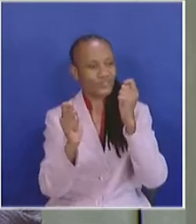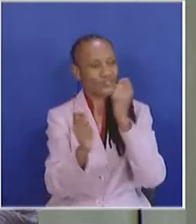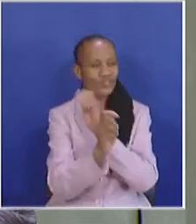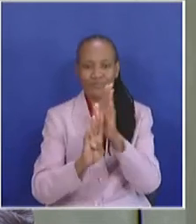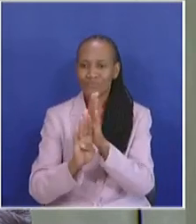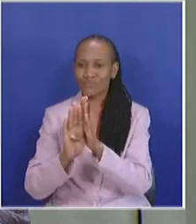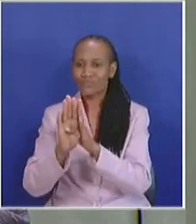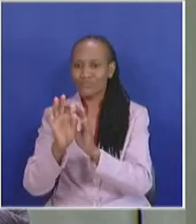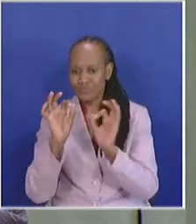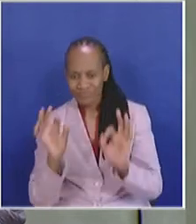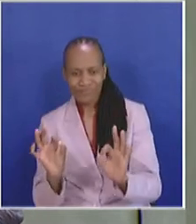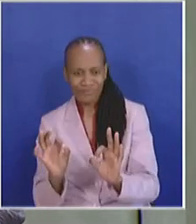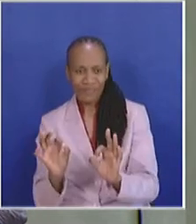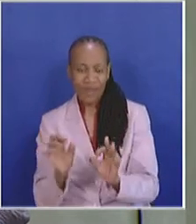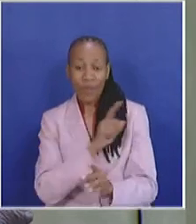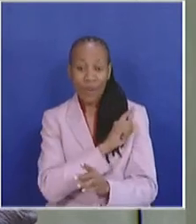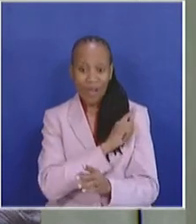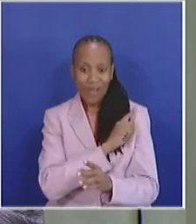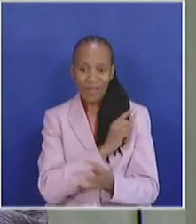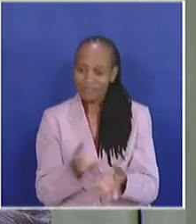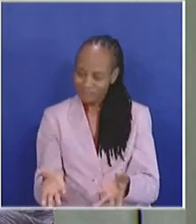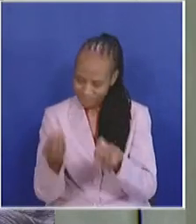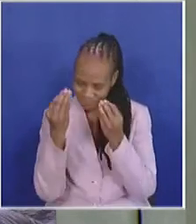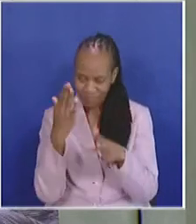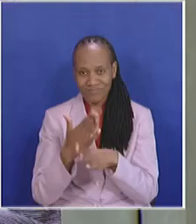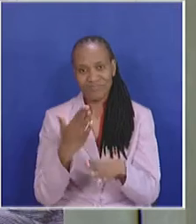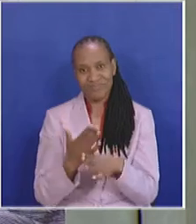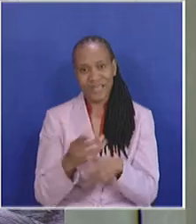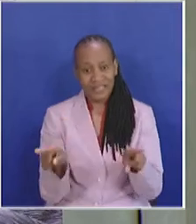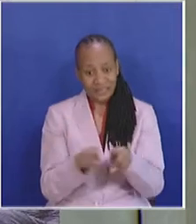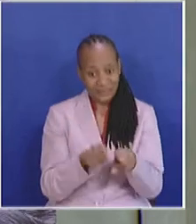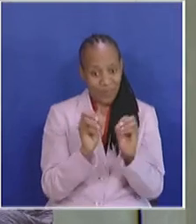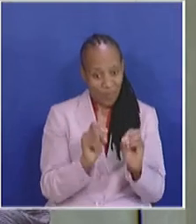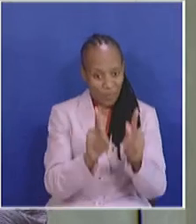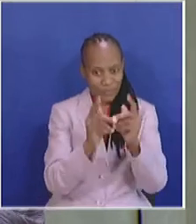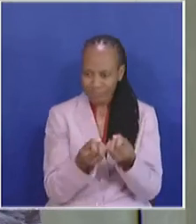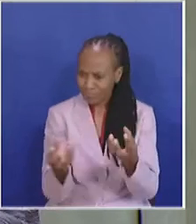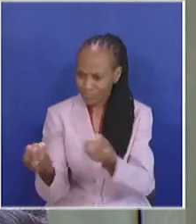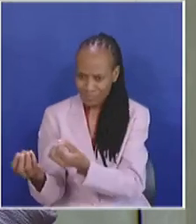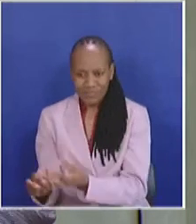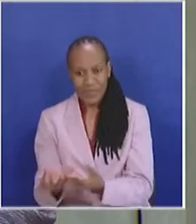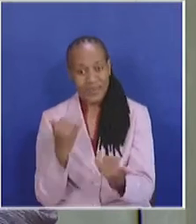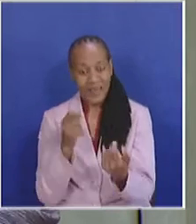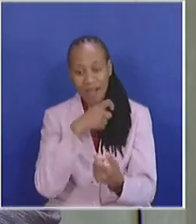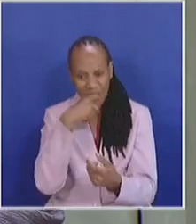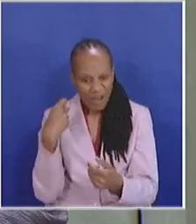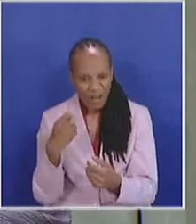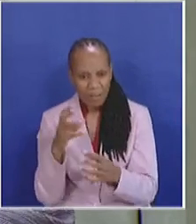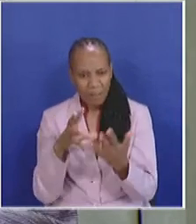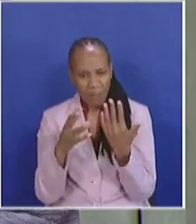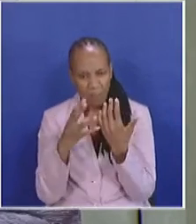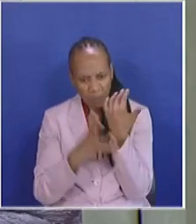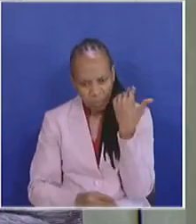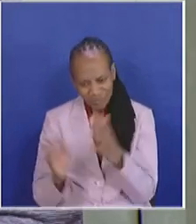of lifestyle to some because of job creation and opportunities which led to poverty